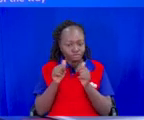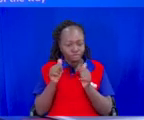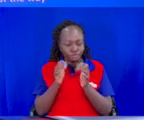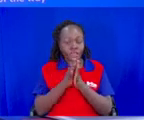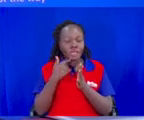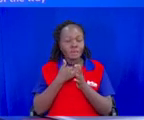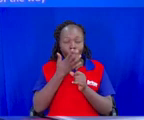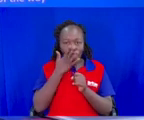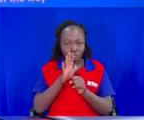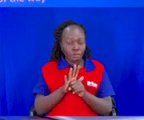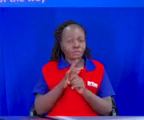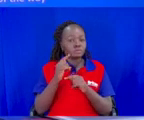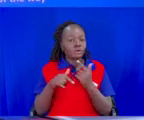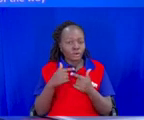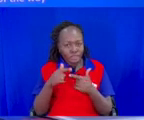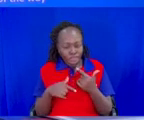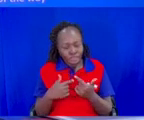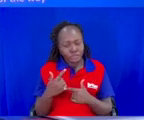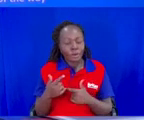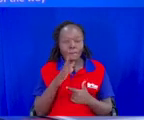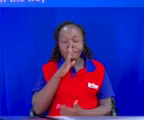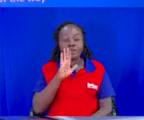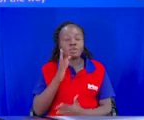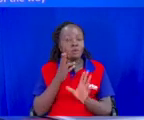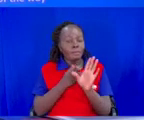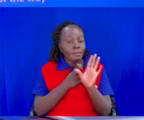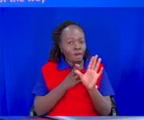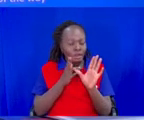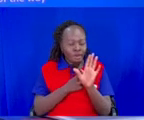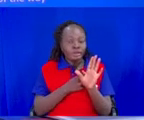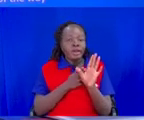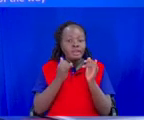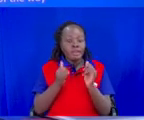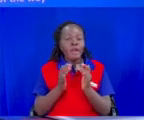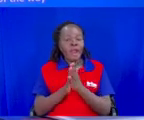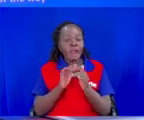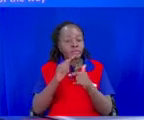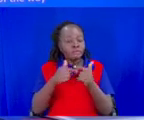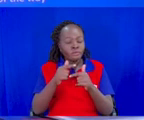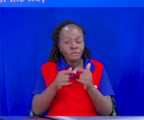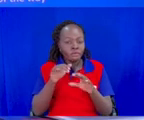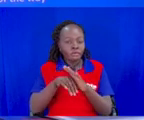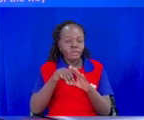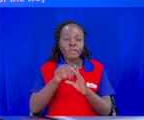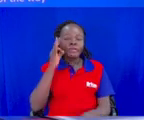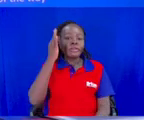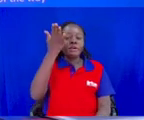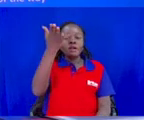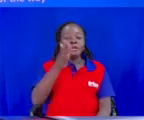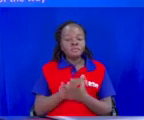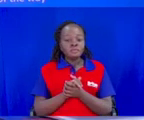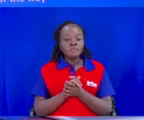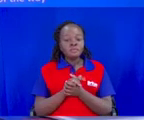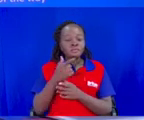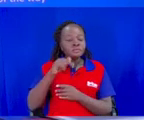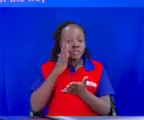do commit to continue to be your partner of choice both now and moving into the future. We will certainly